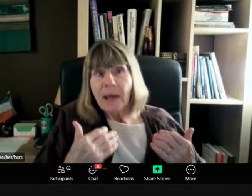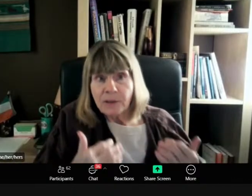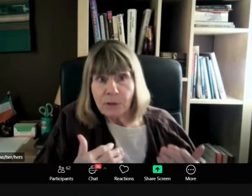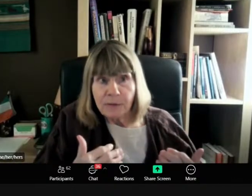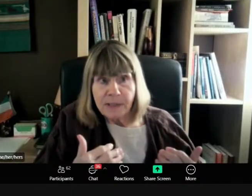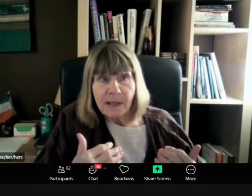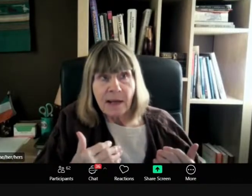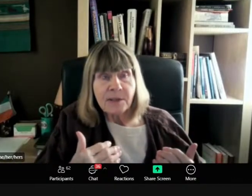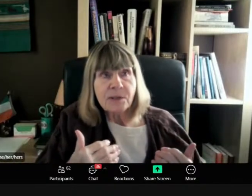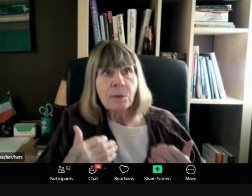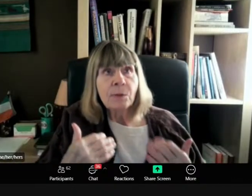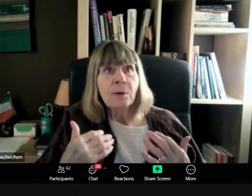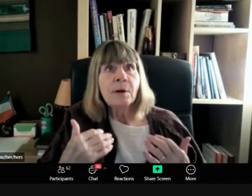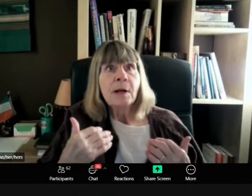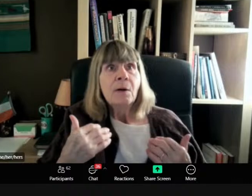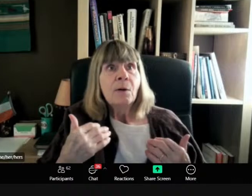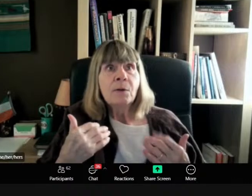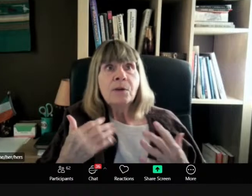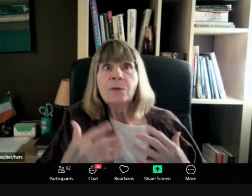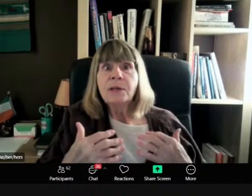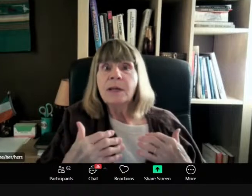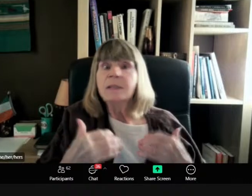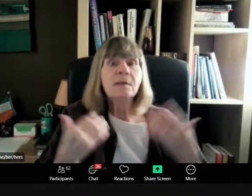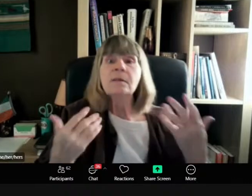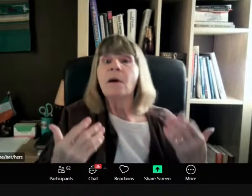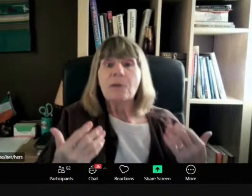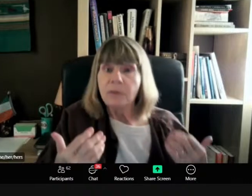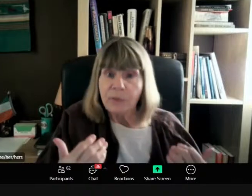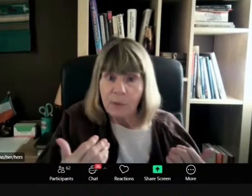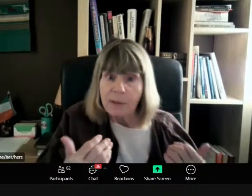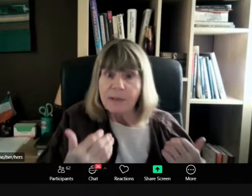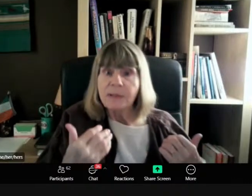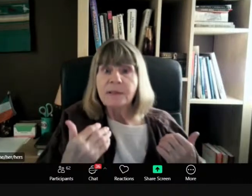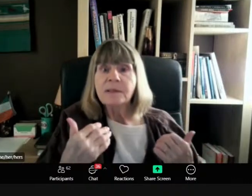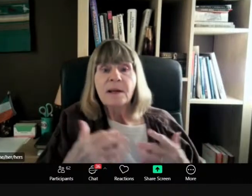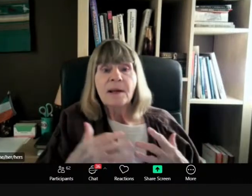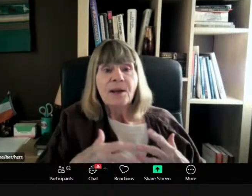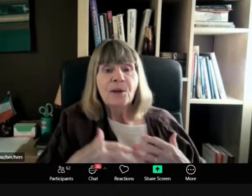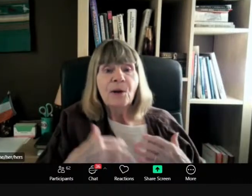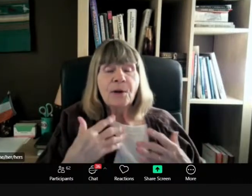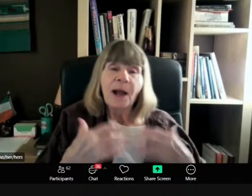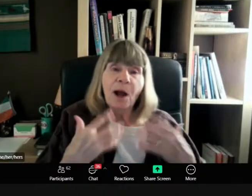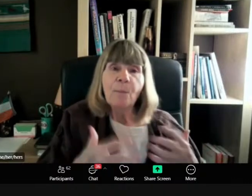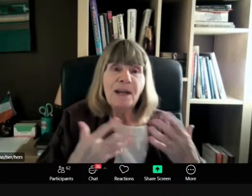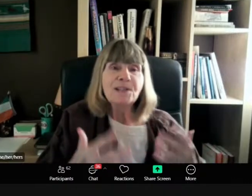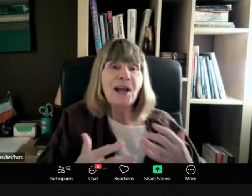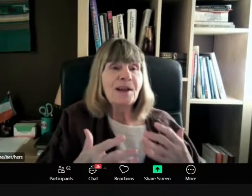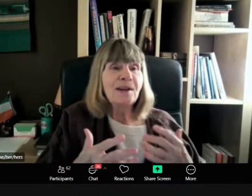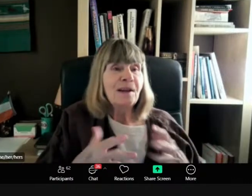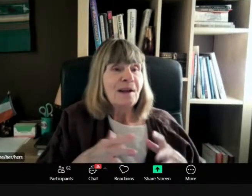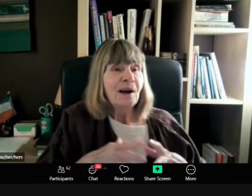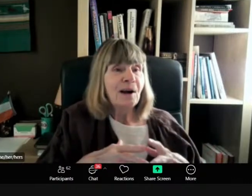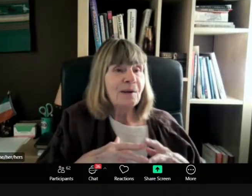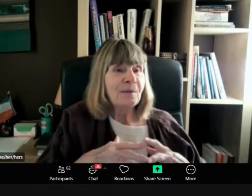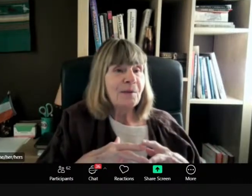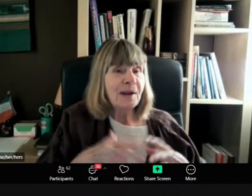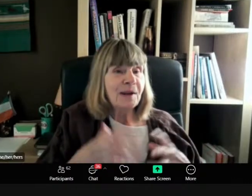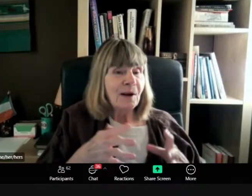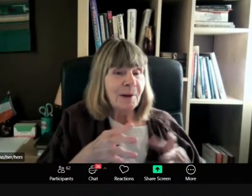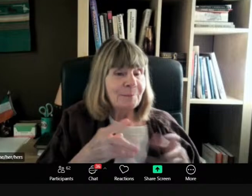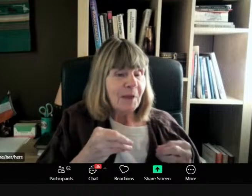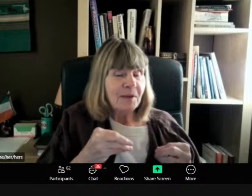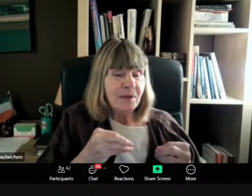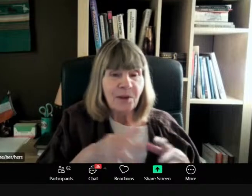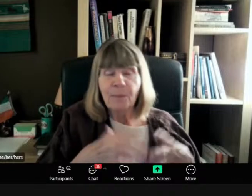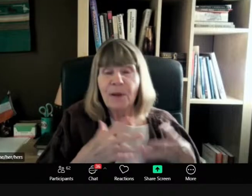having penetrative sex or using dildos, for instance, can help maintain